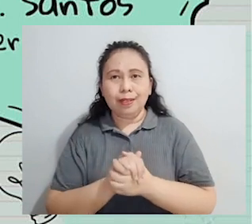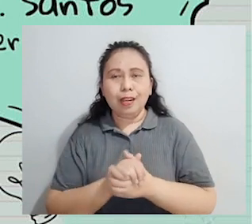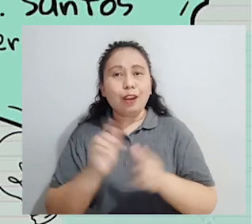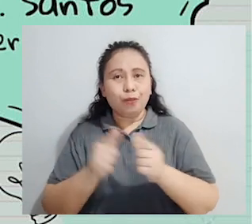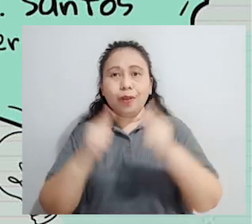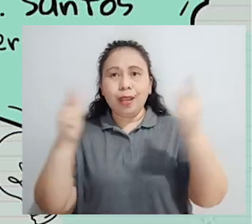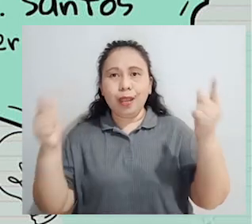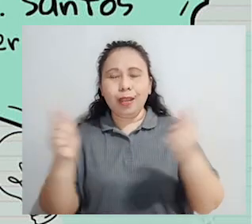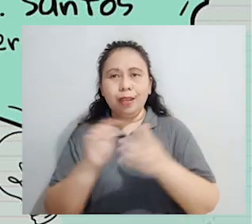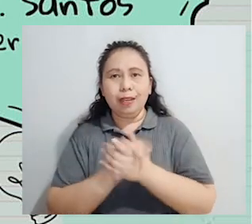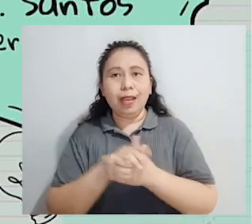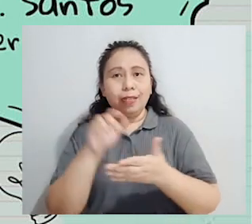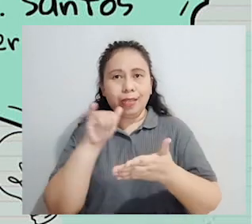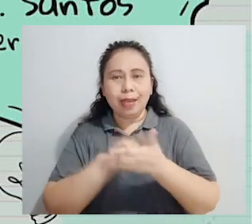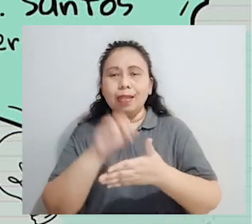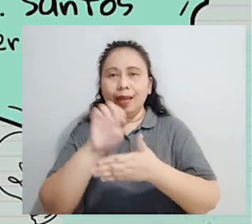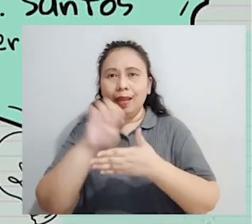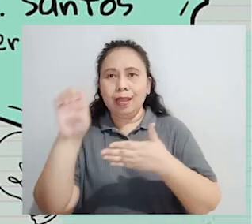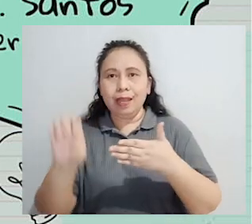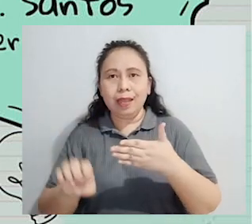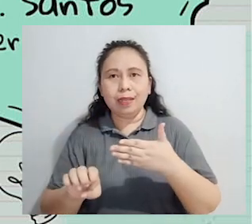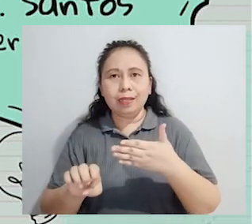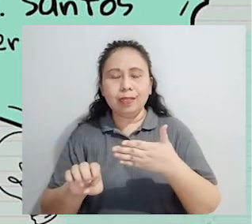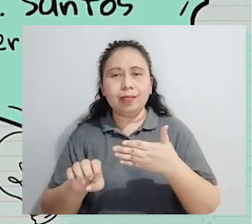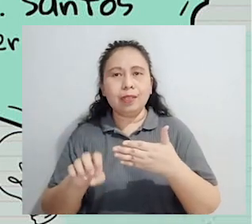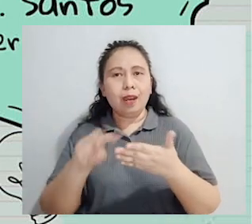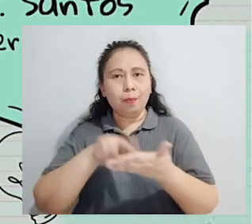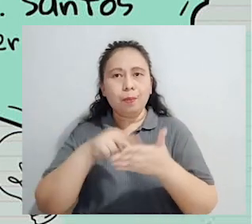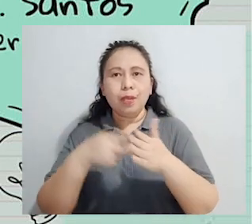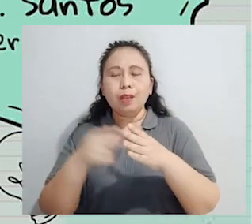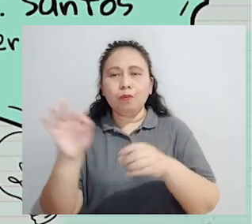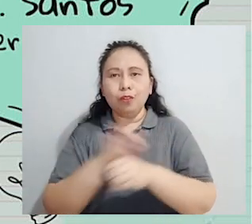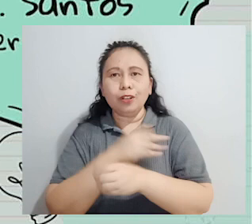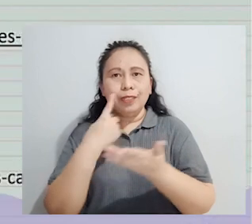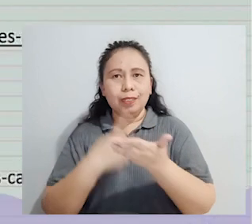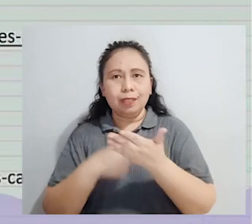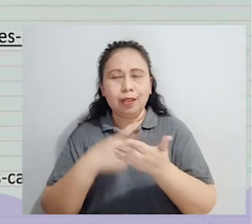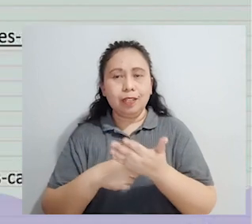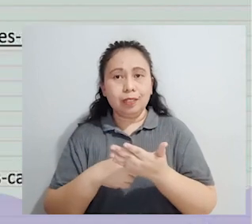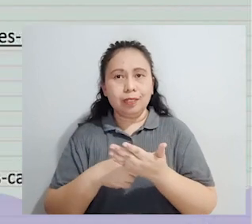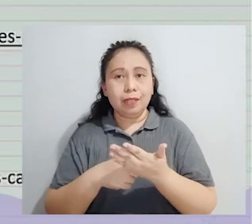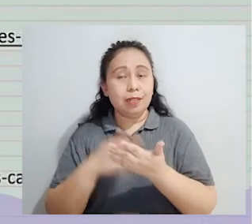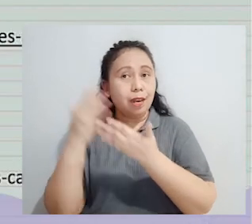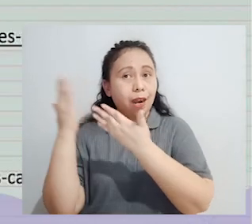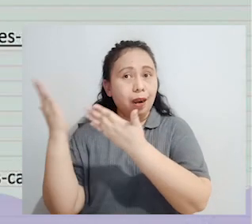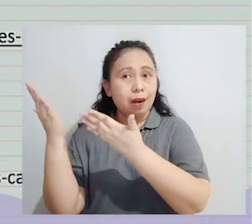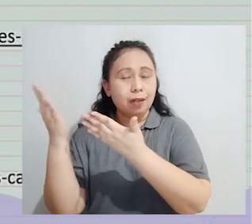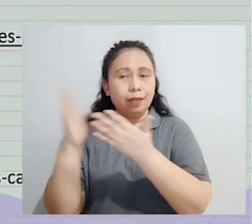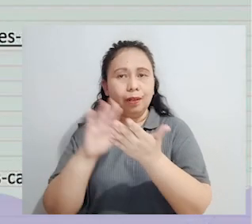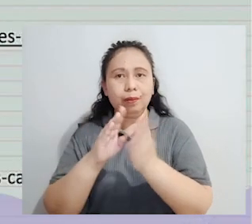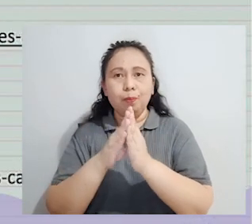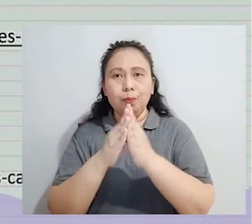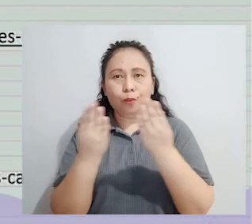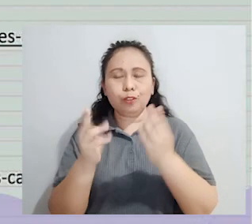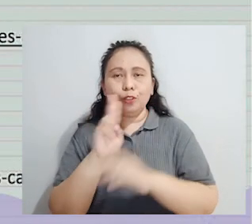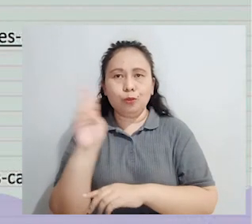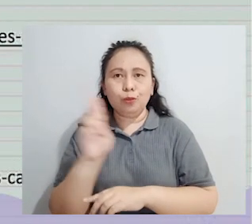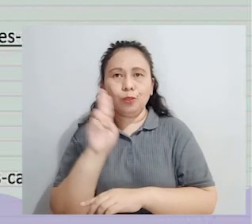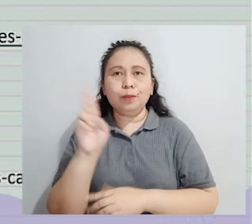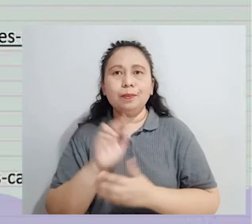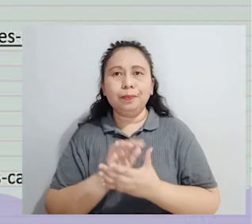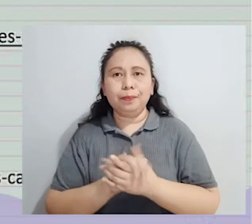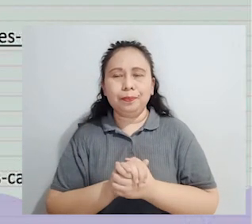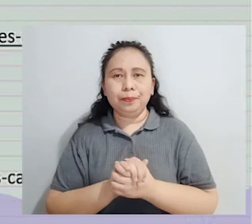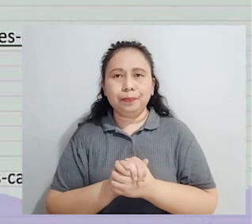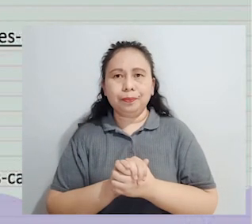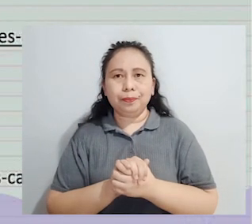Great! And that concludes our meaningful discussion. Here are the references used in this learning